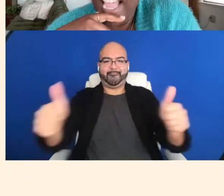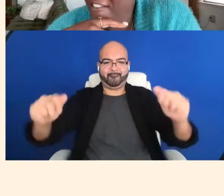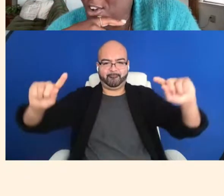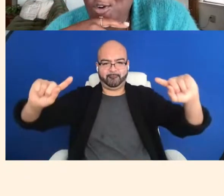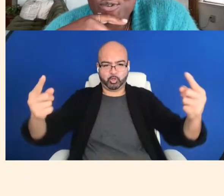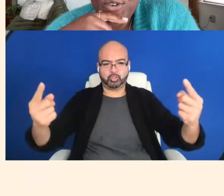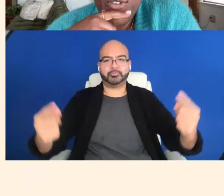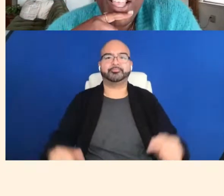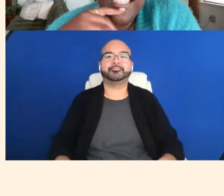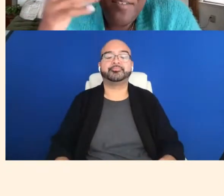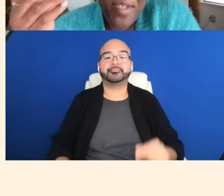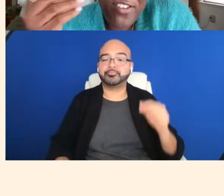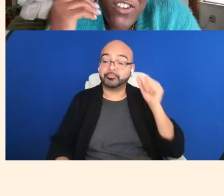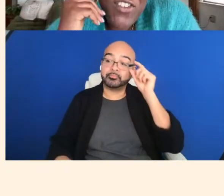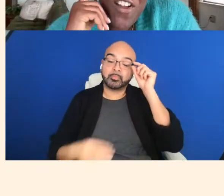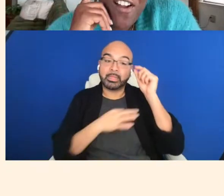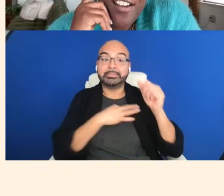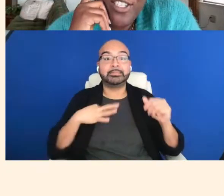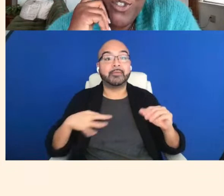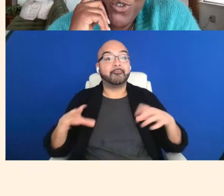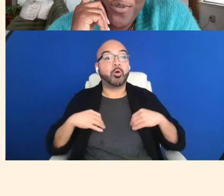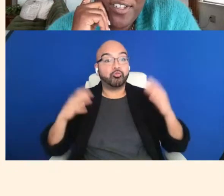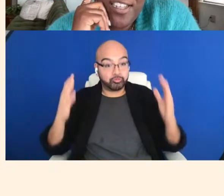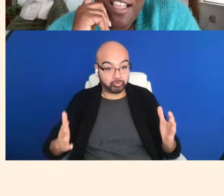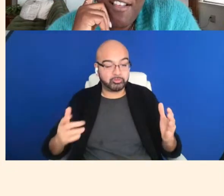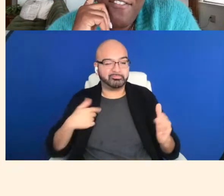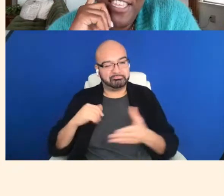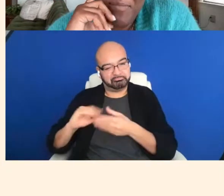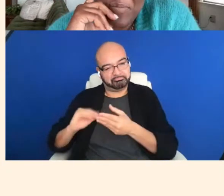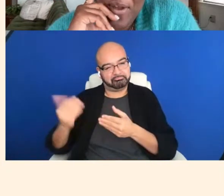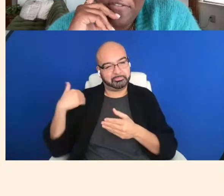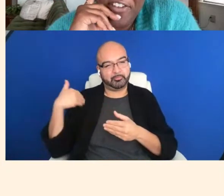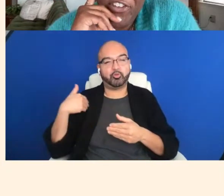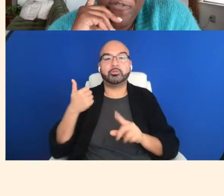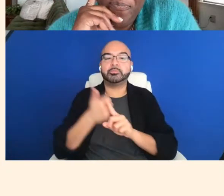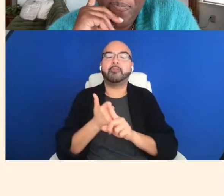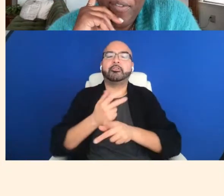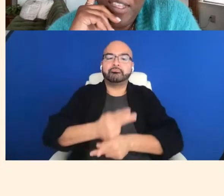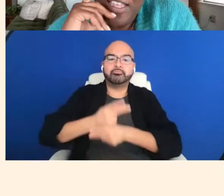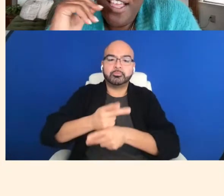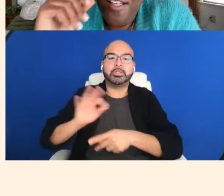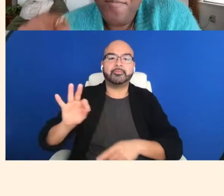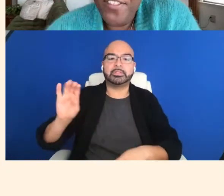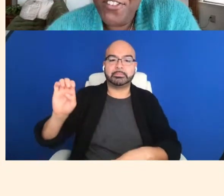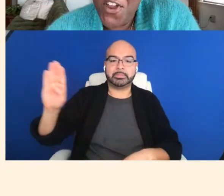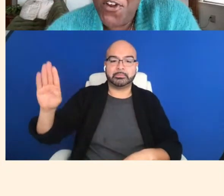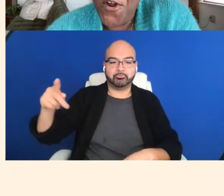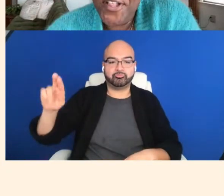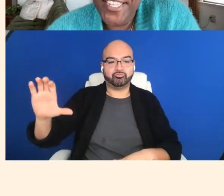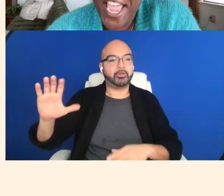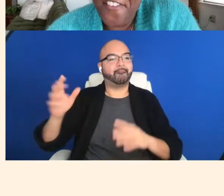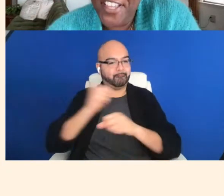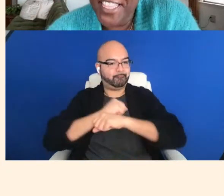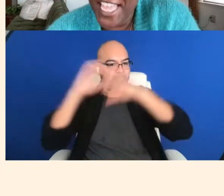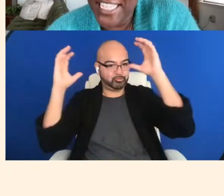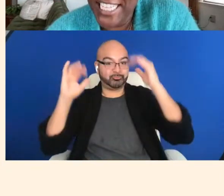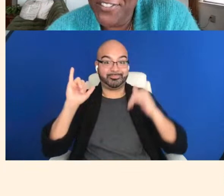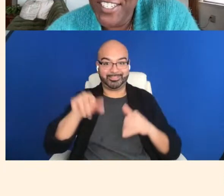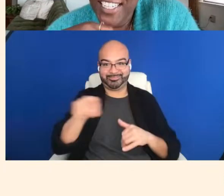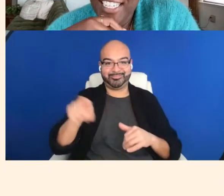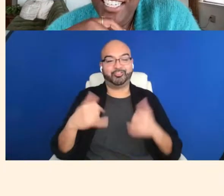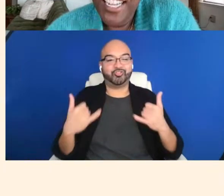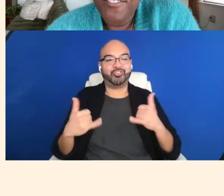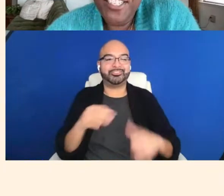Our staff owners, as I mentioned, are the stewards of the EB-PREC vision. This is our current staff